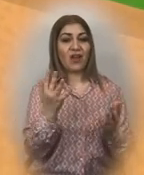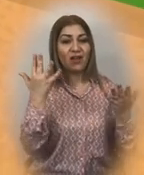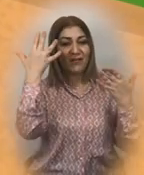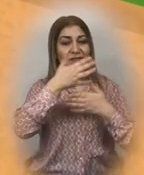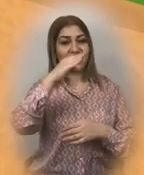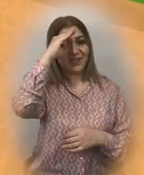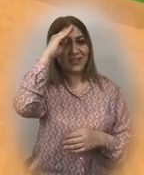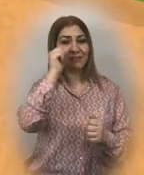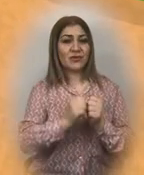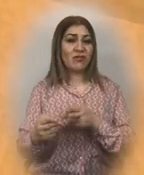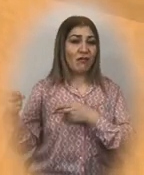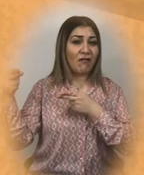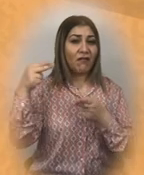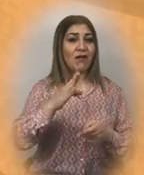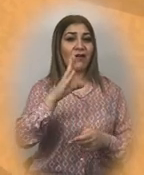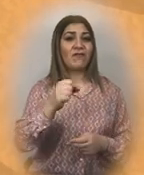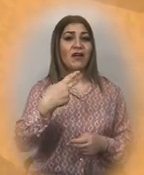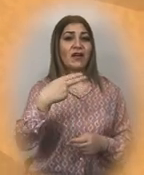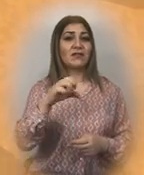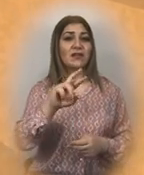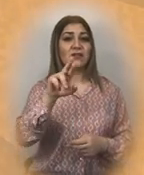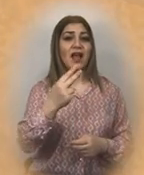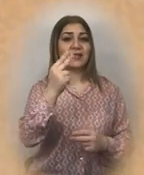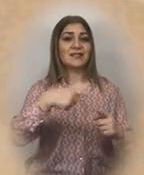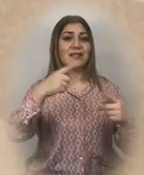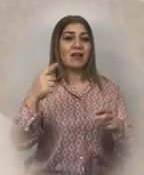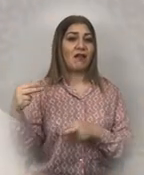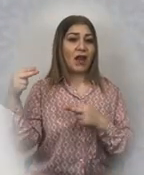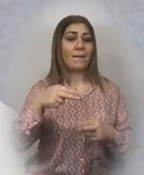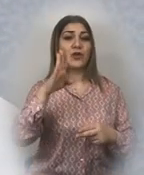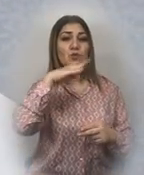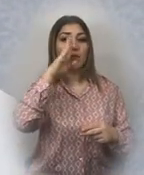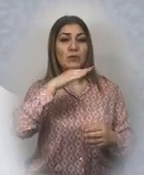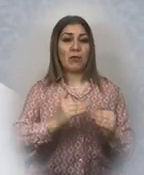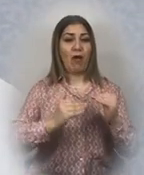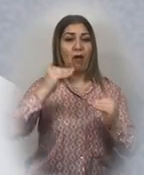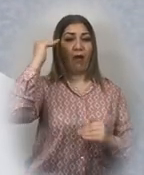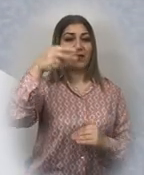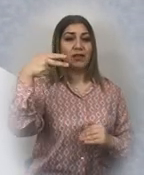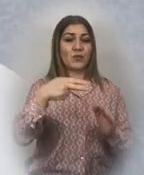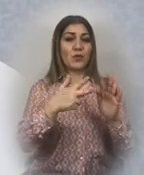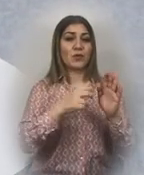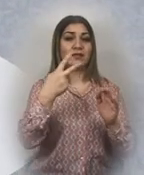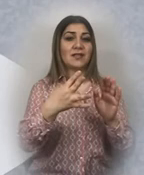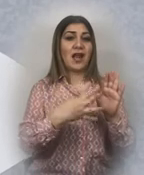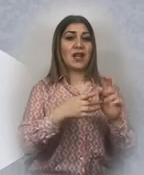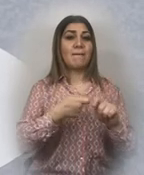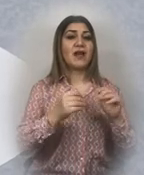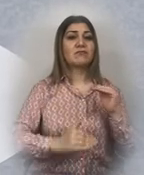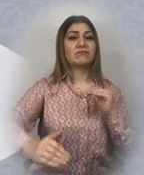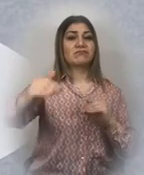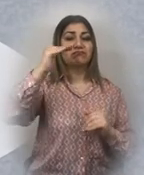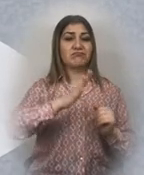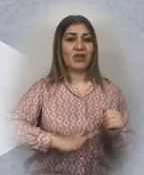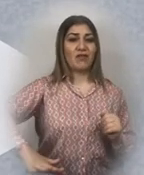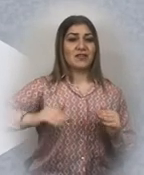he wanted to meet his beloved but the winters are too harsh in this area at 2829 meters above sea level on